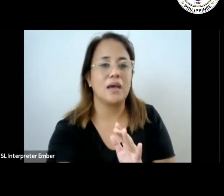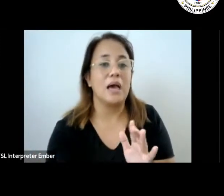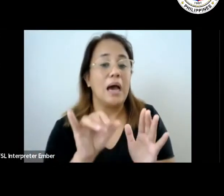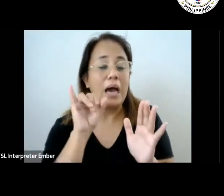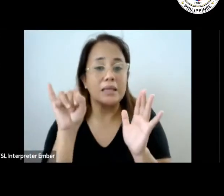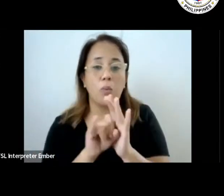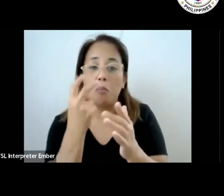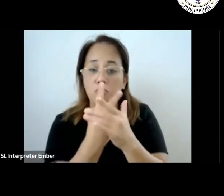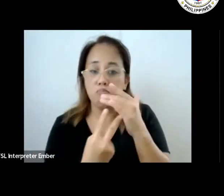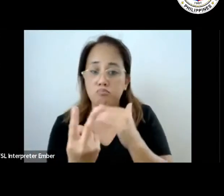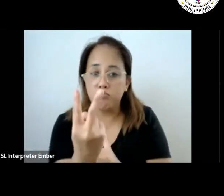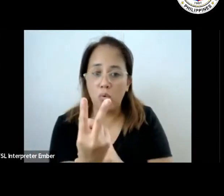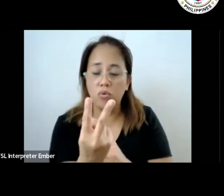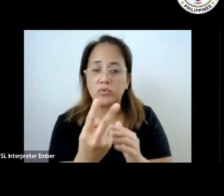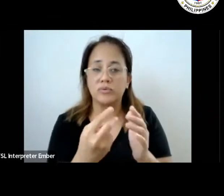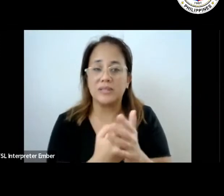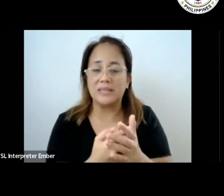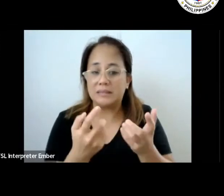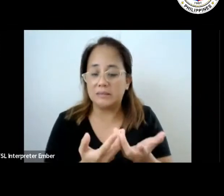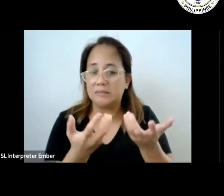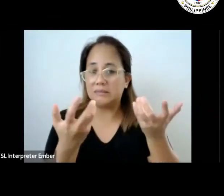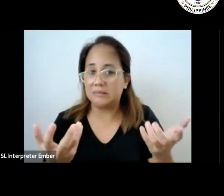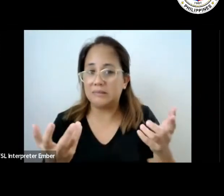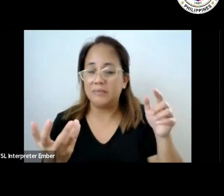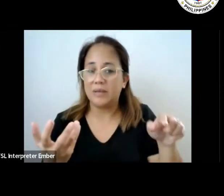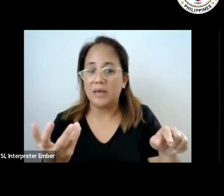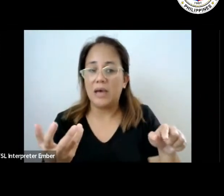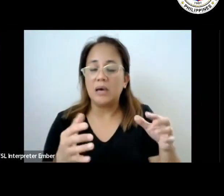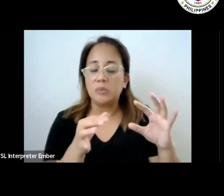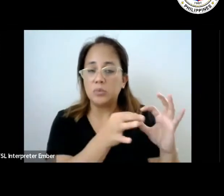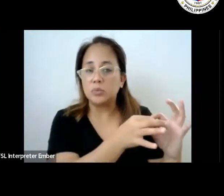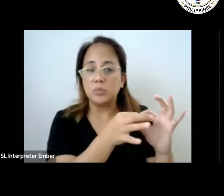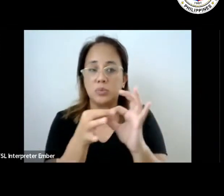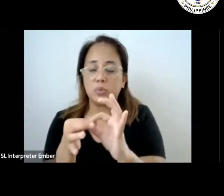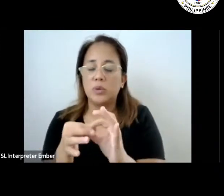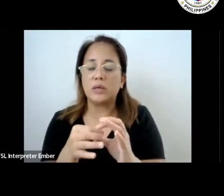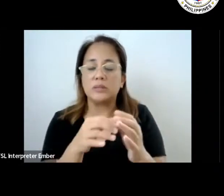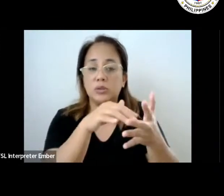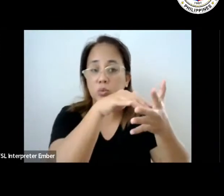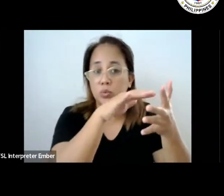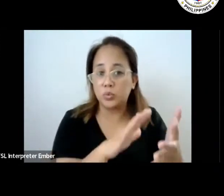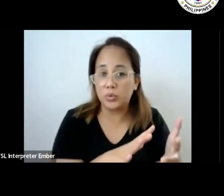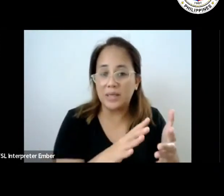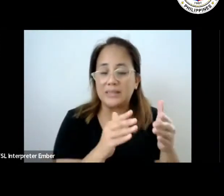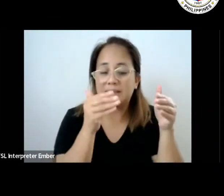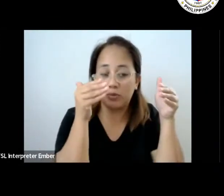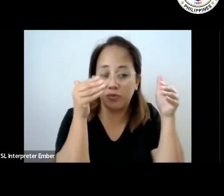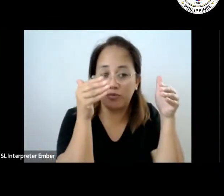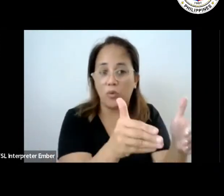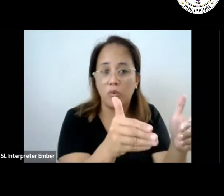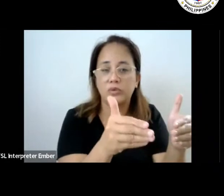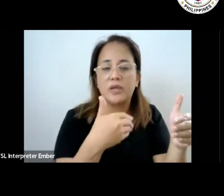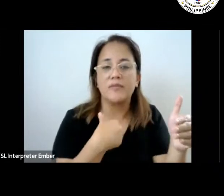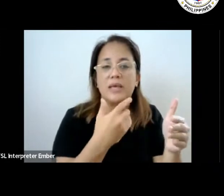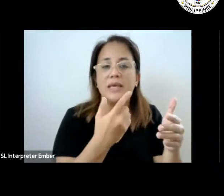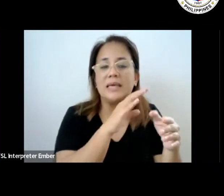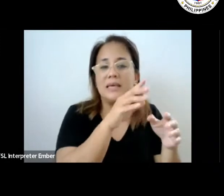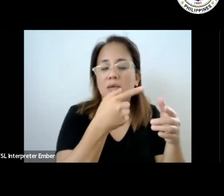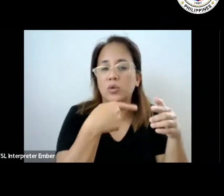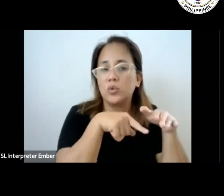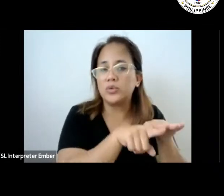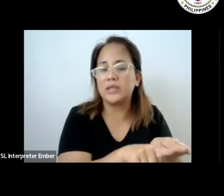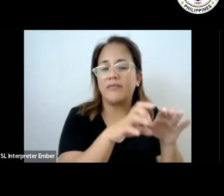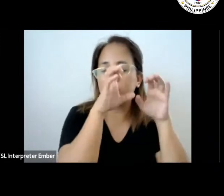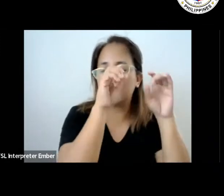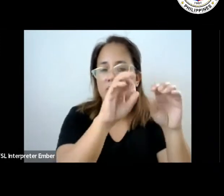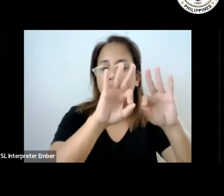both as distinct from each other aligns itself to the learner-centeredness of the inclusive education